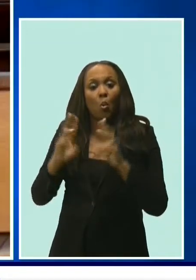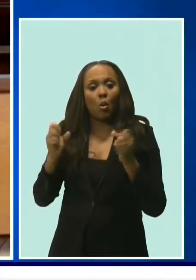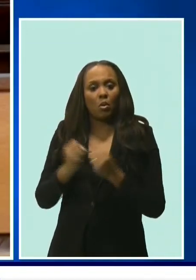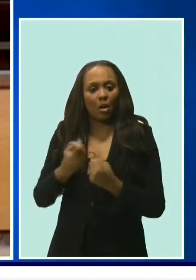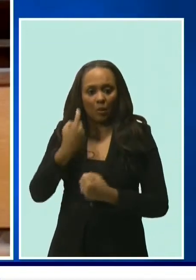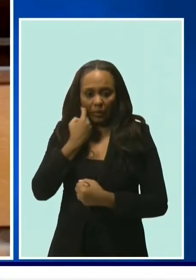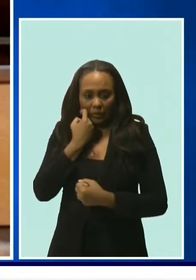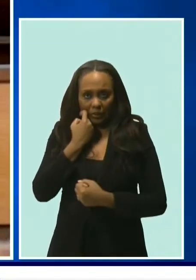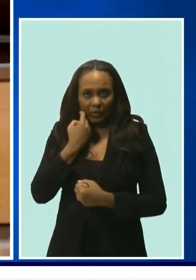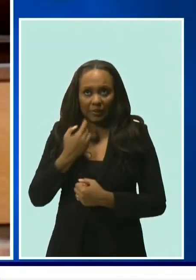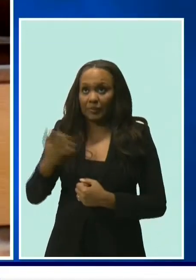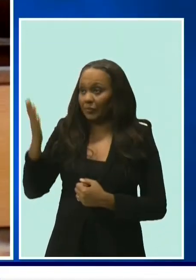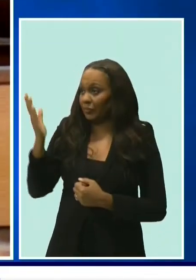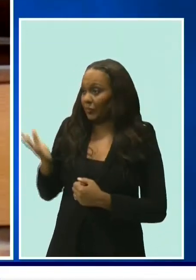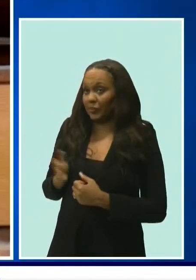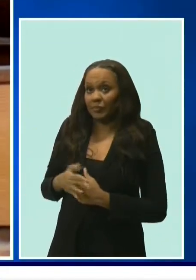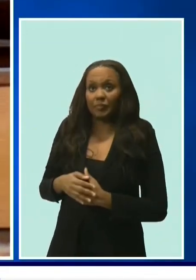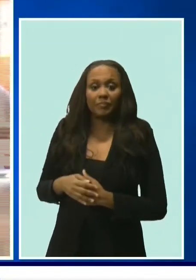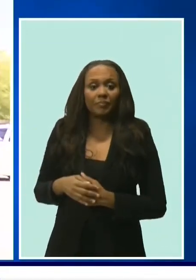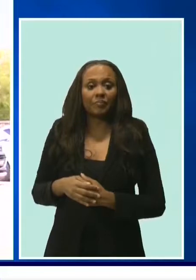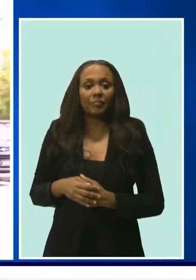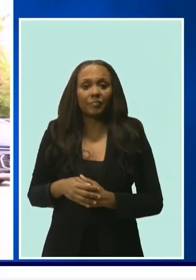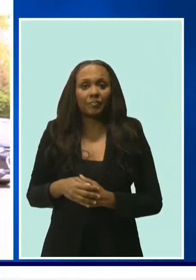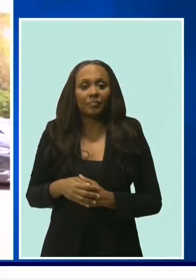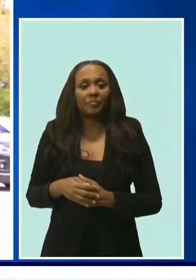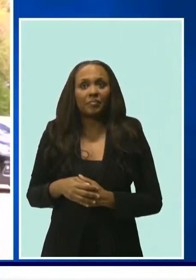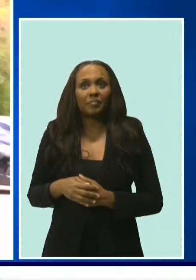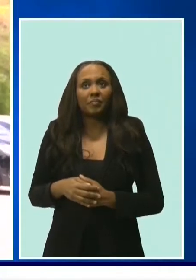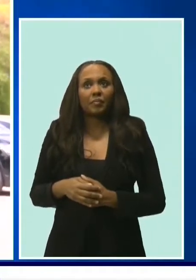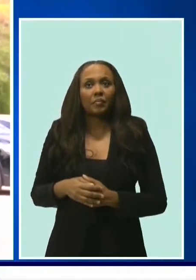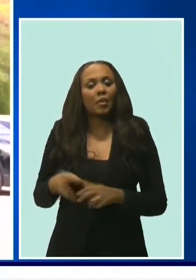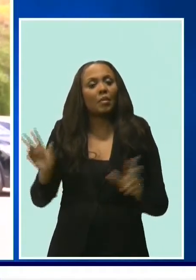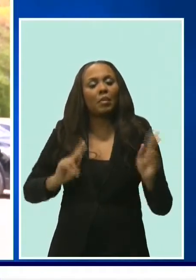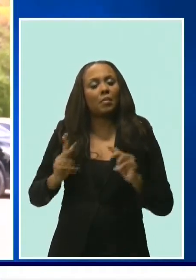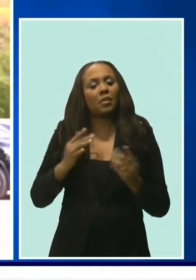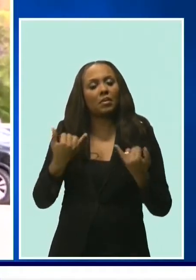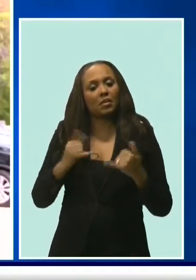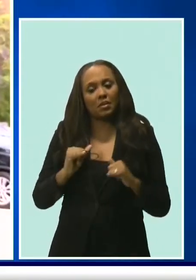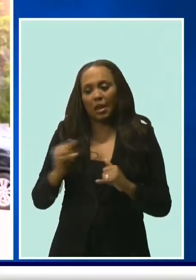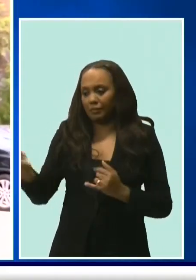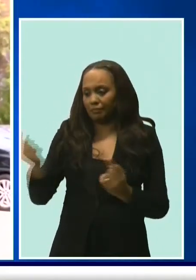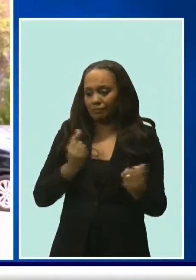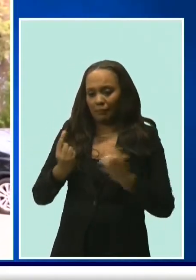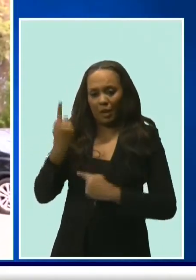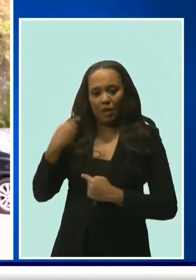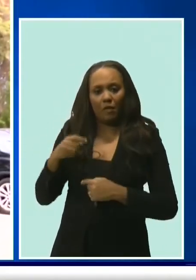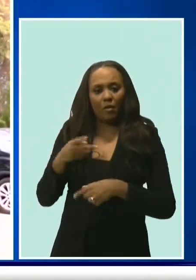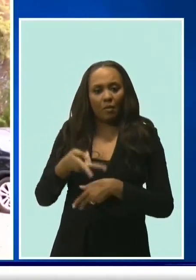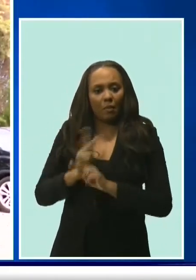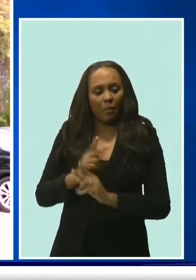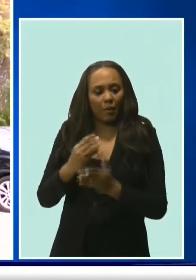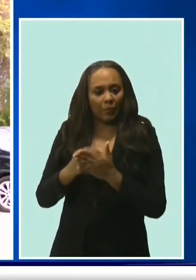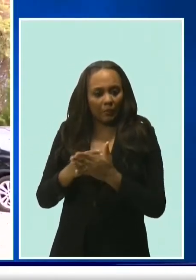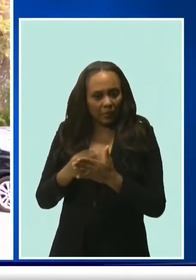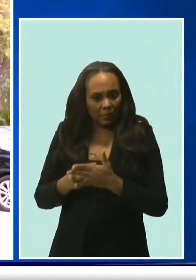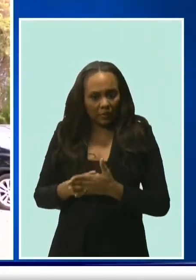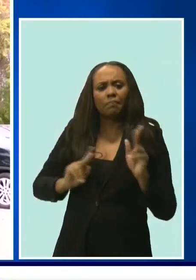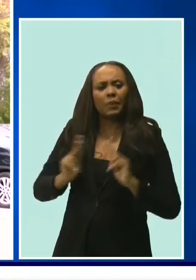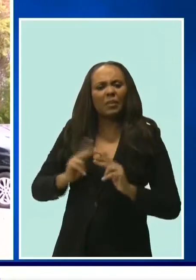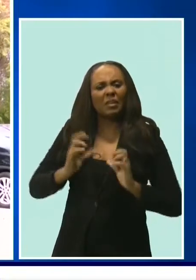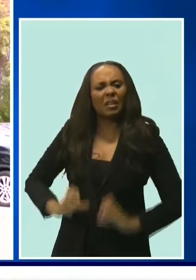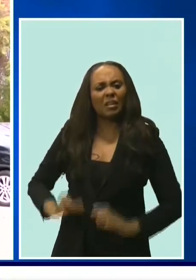on assignments was one of the lessons learned following the unfortunate death. Meantime, Carol Martindale, executive editor at the Nation Publishing Company